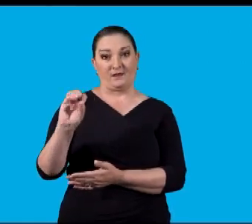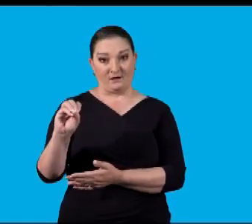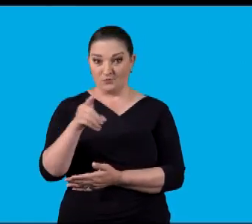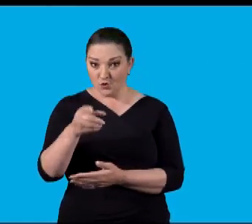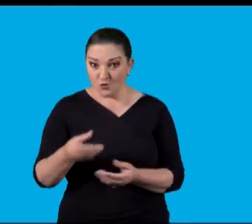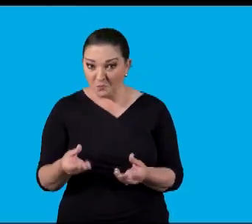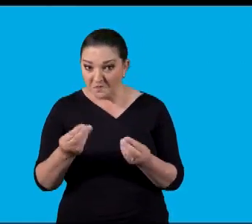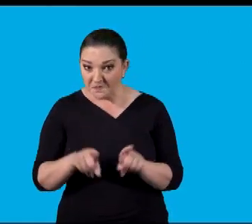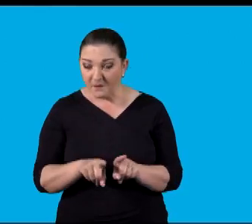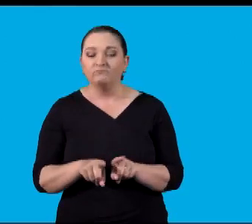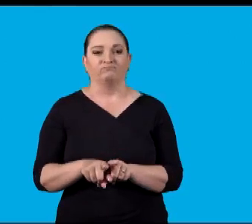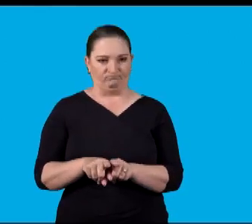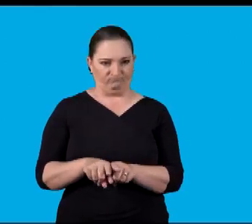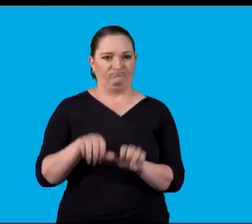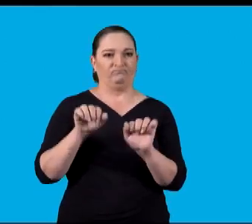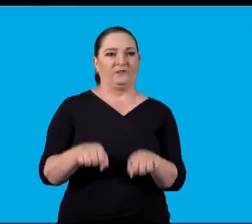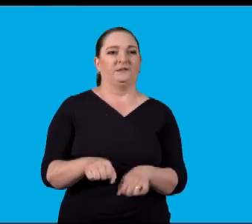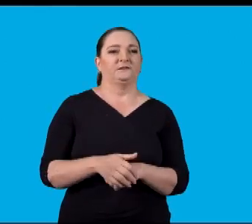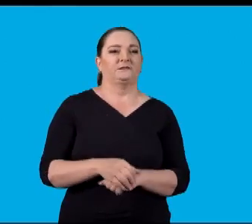9,810,300. Is that correct? Yes.